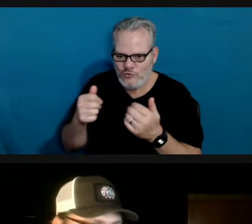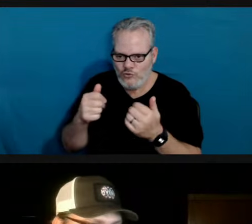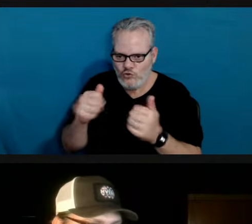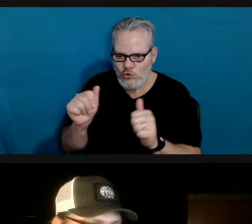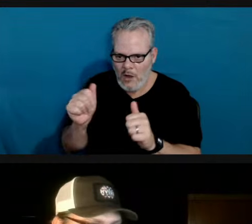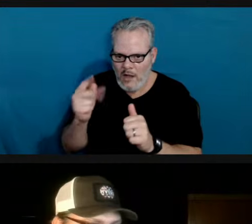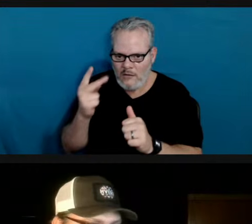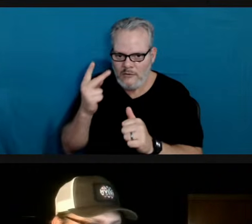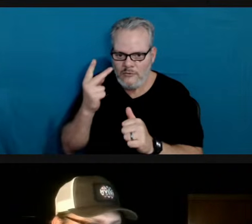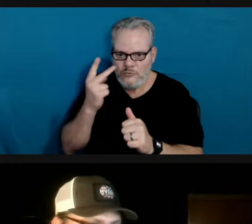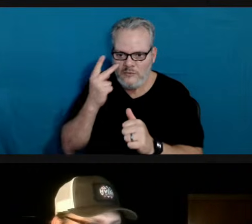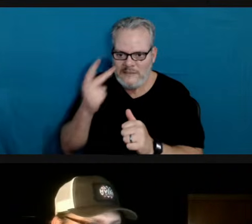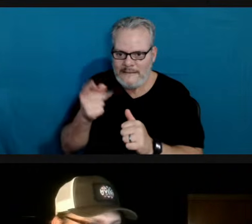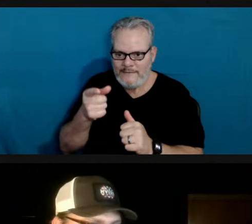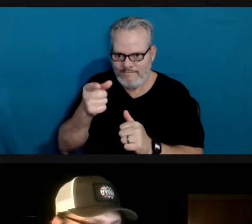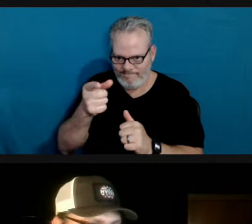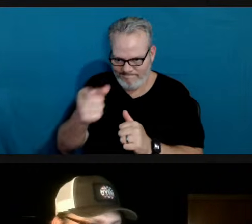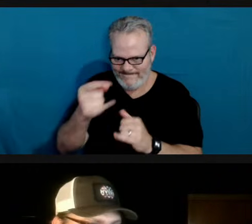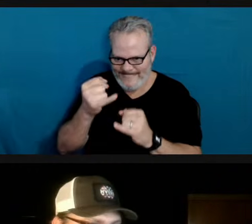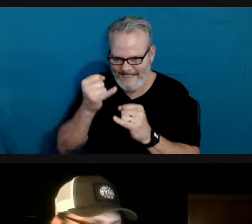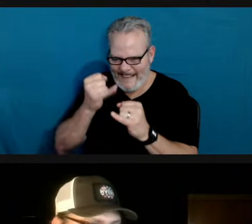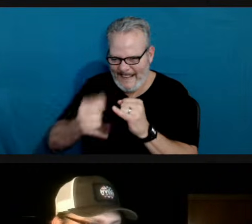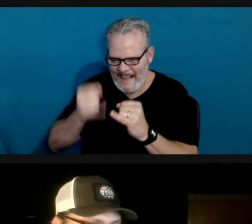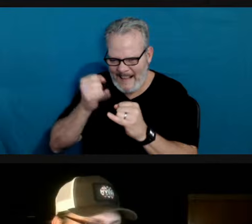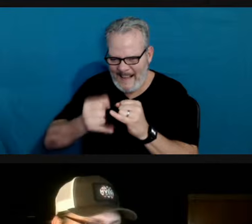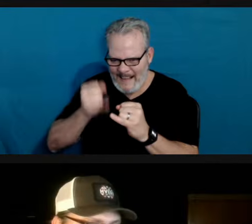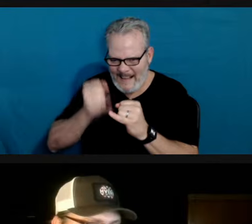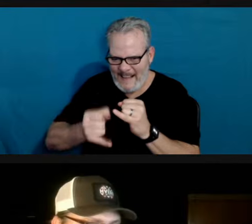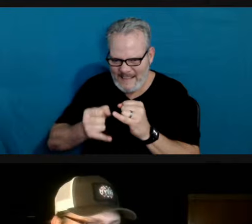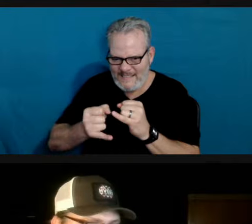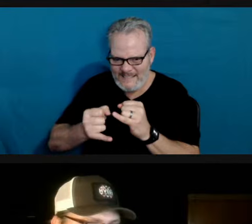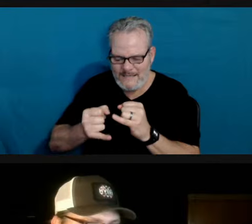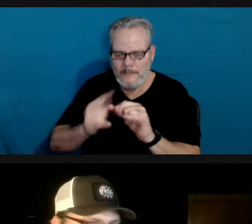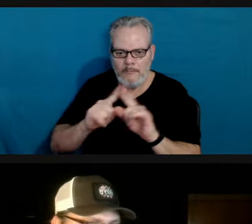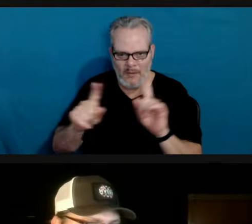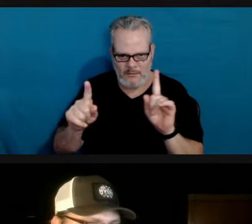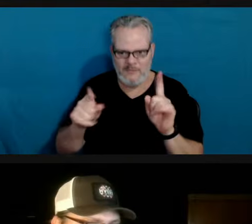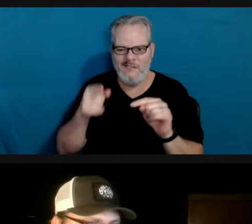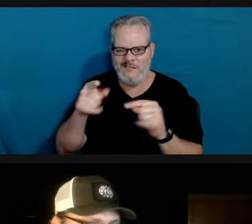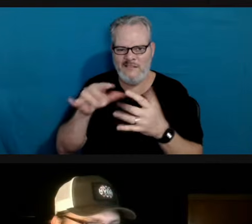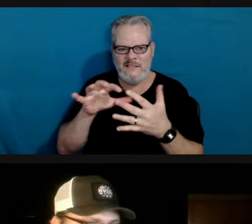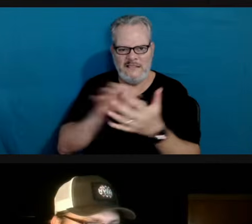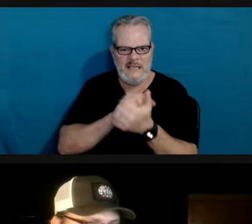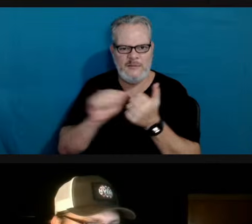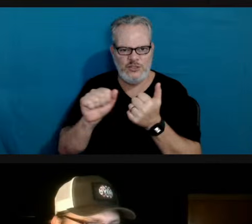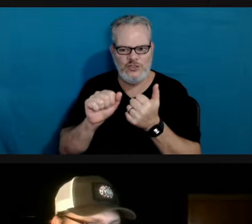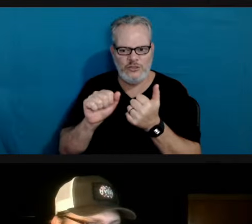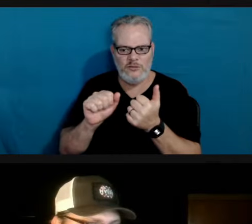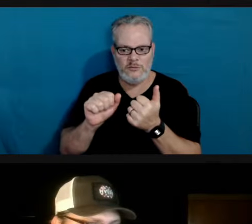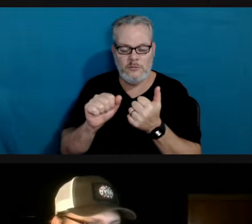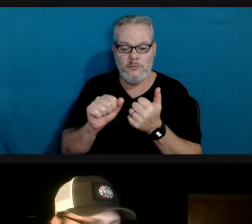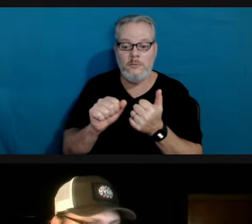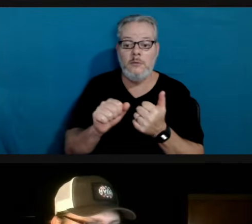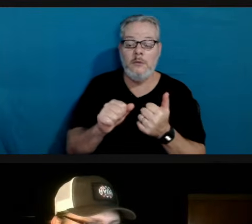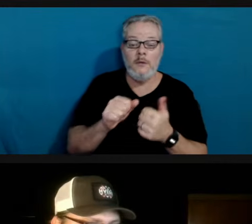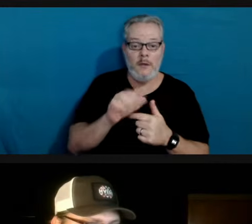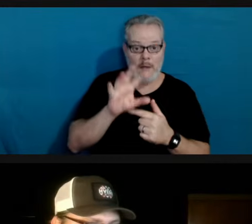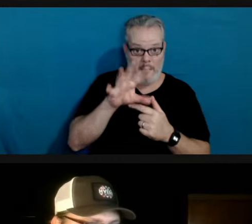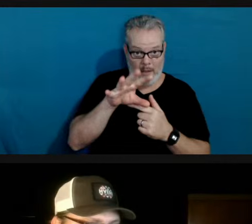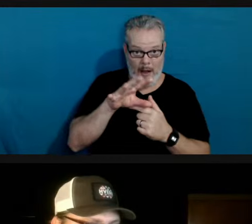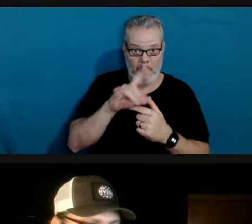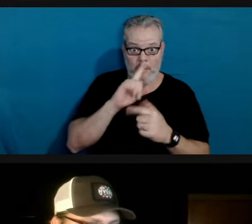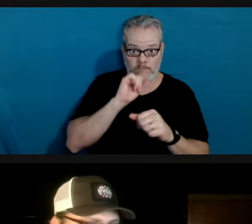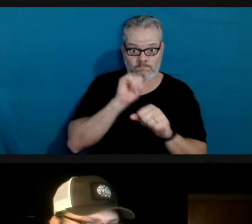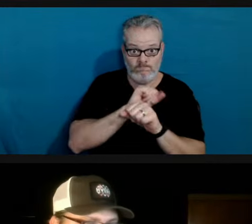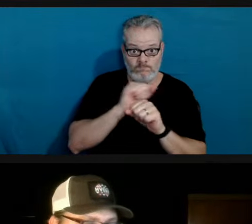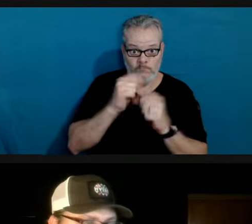views, something like this. You can see some of that damage on there too. From the V2, it's a little better. The camera does go out eventually, but you see